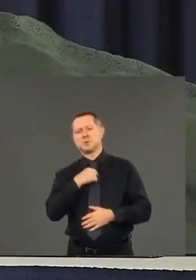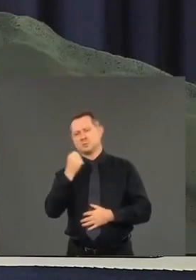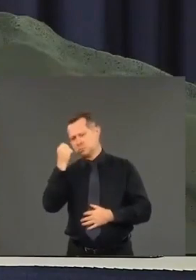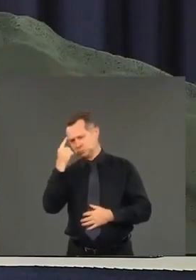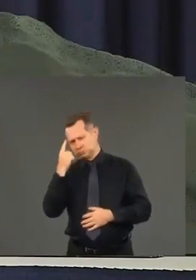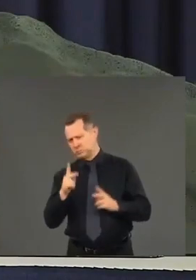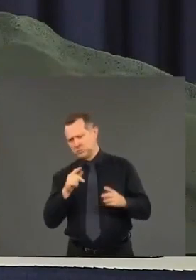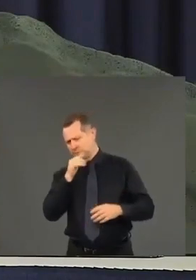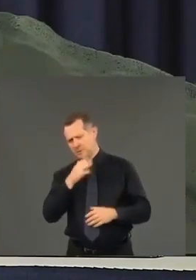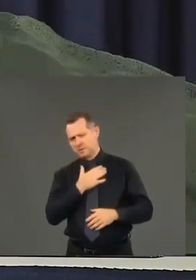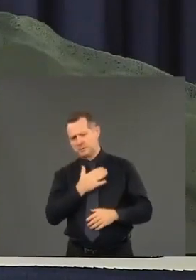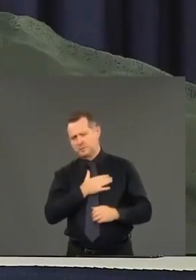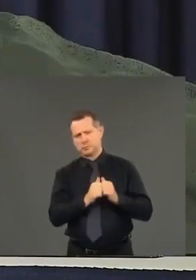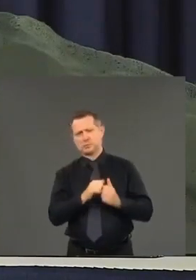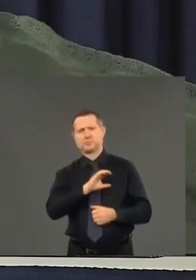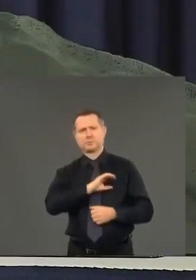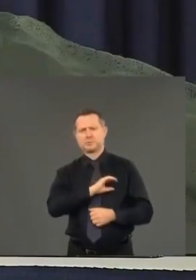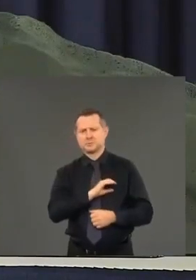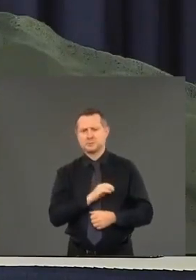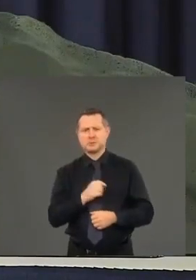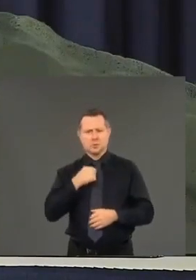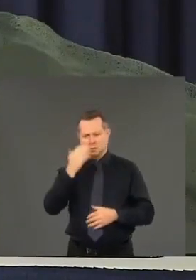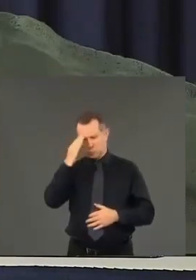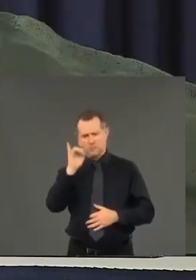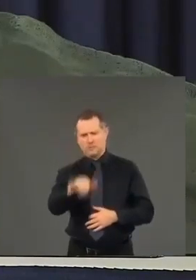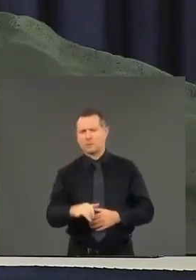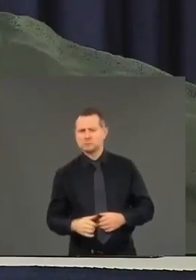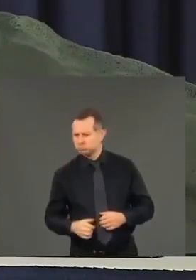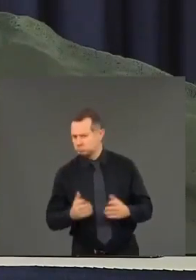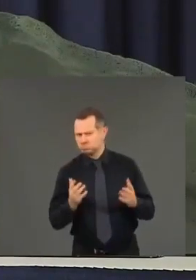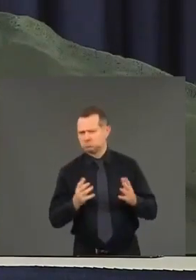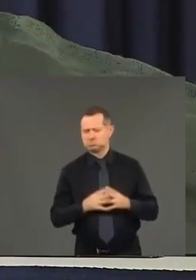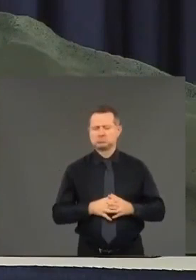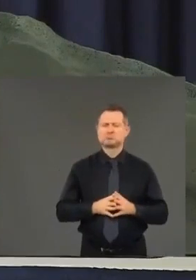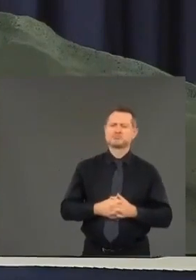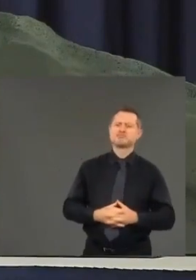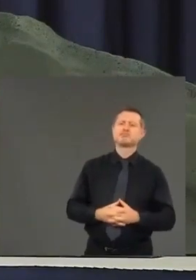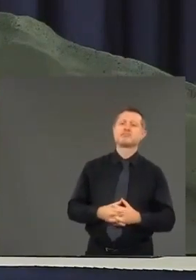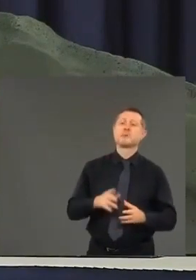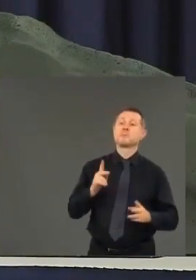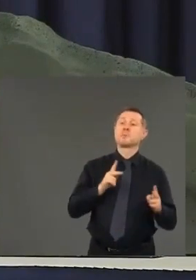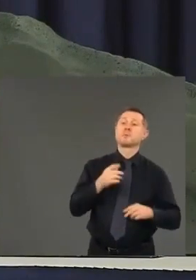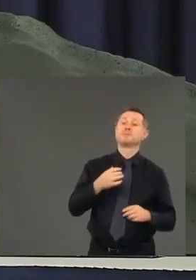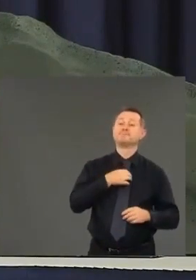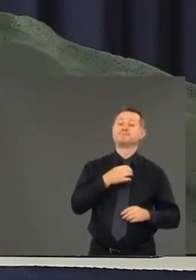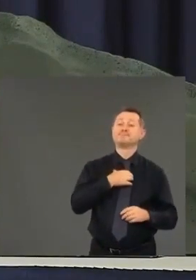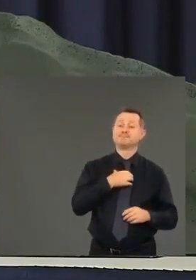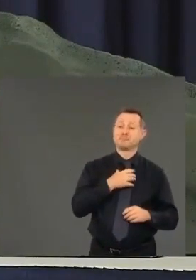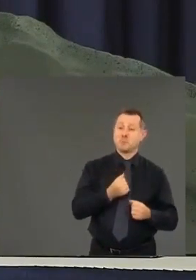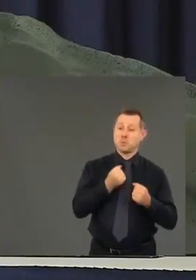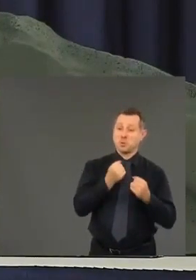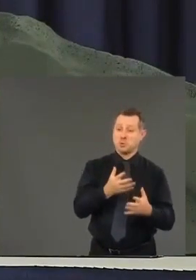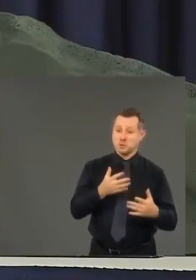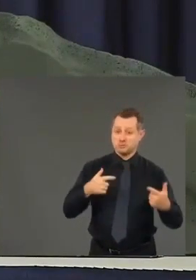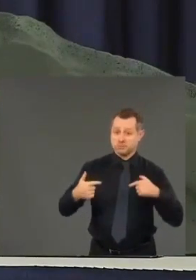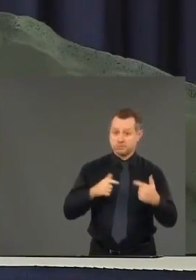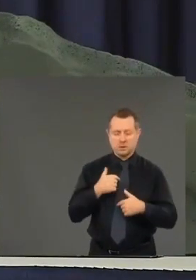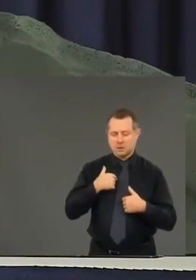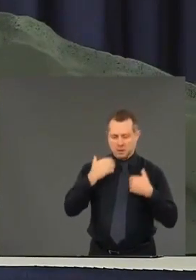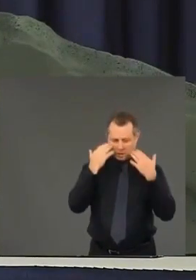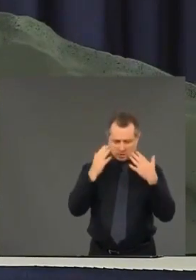Fact. There has been anti-police rhetoric. Leading to what is the question?